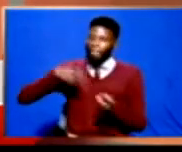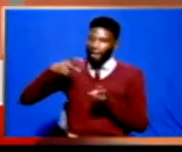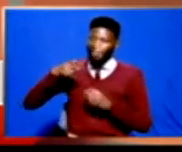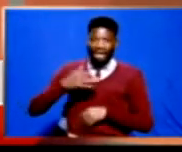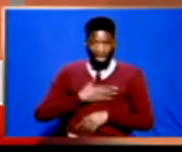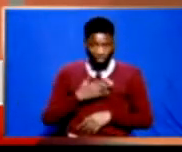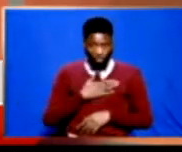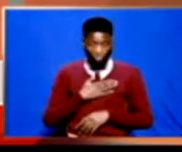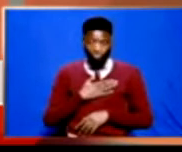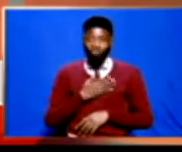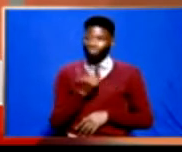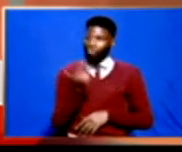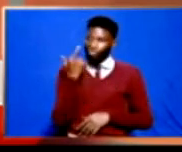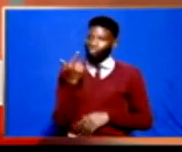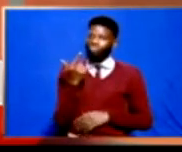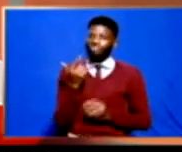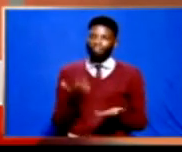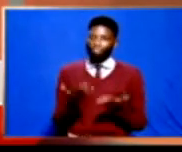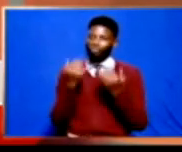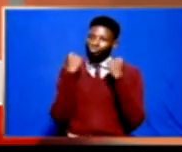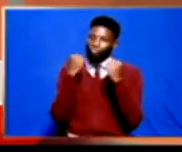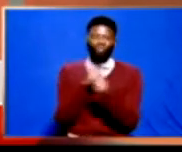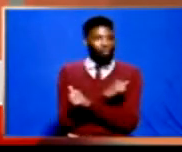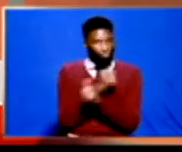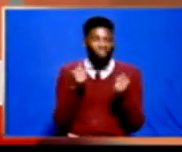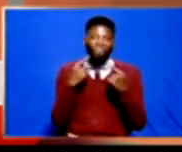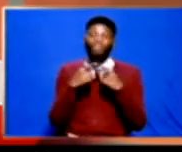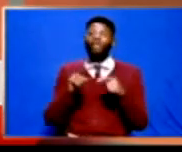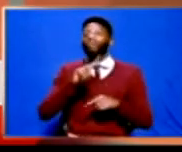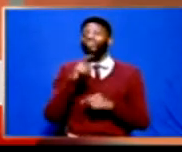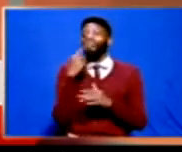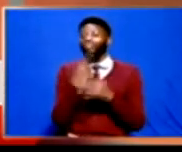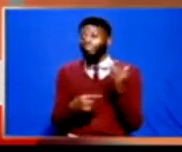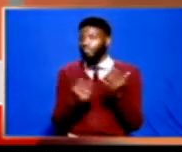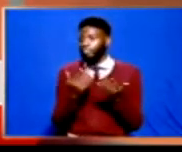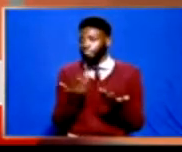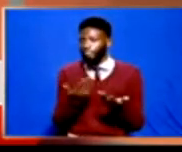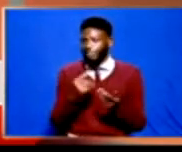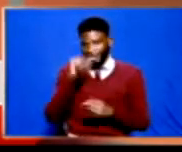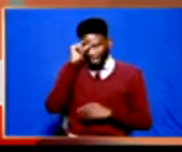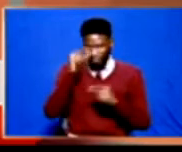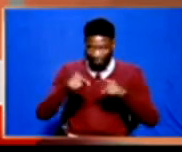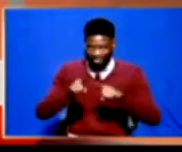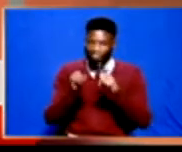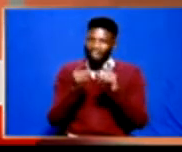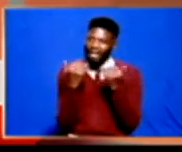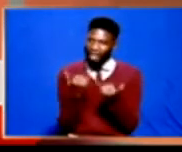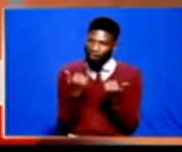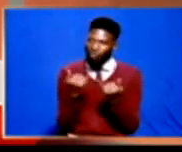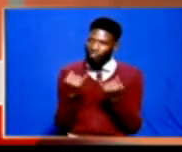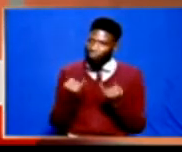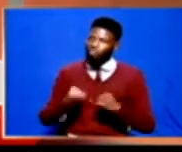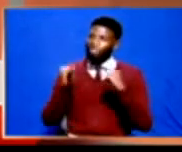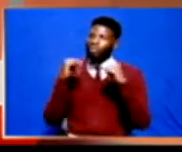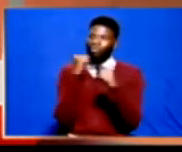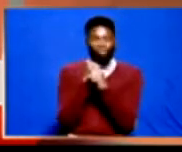enough. The question that is there is for the government right now to try as much as